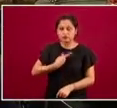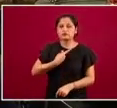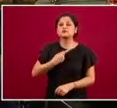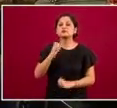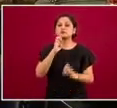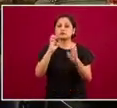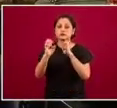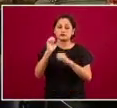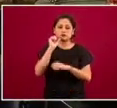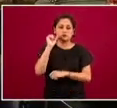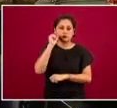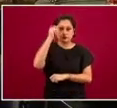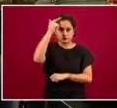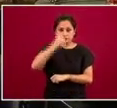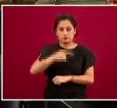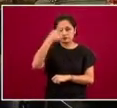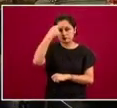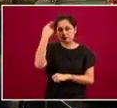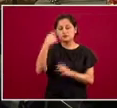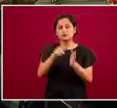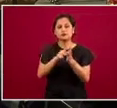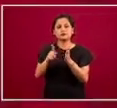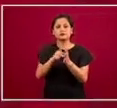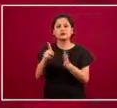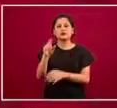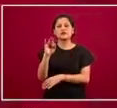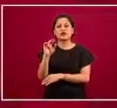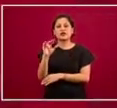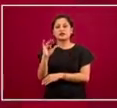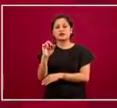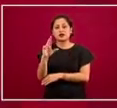right now amidst this crisis?